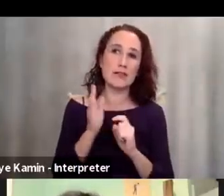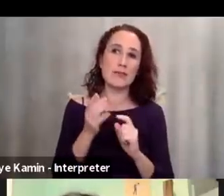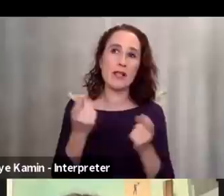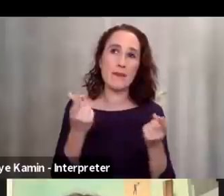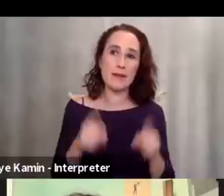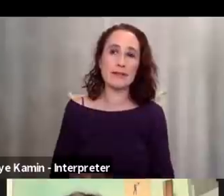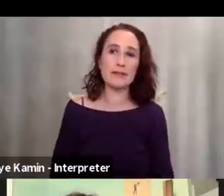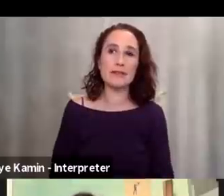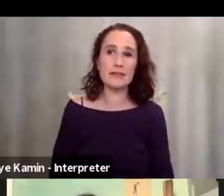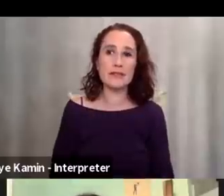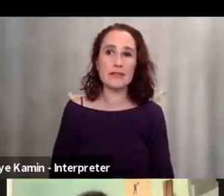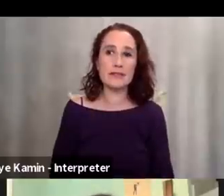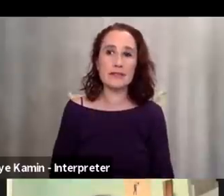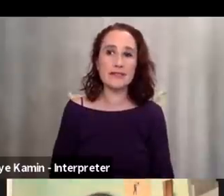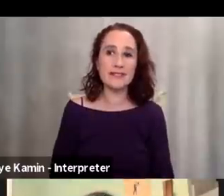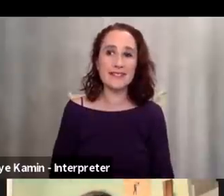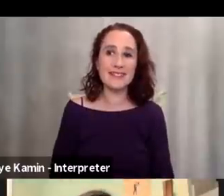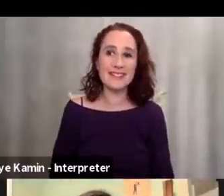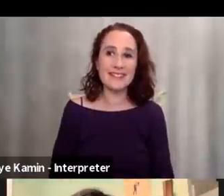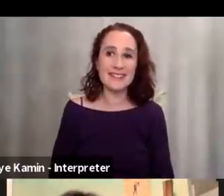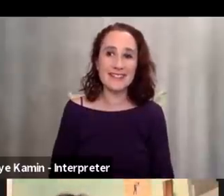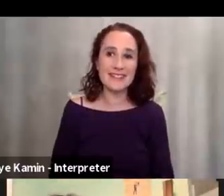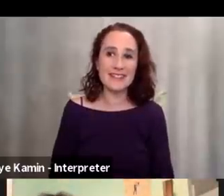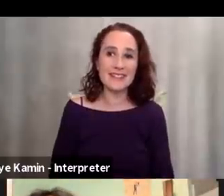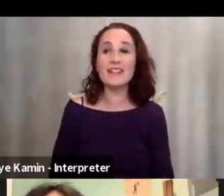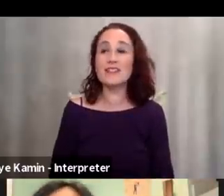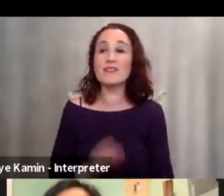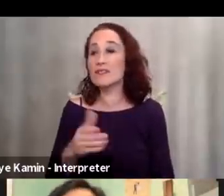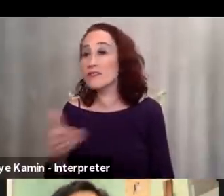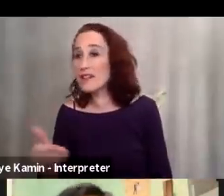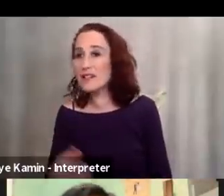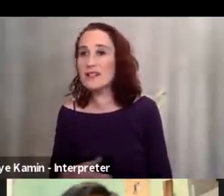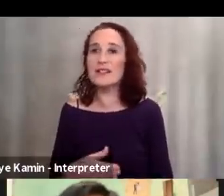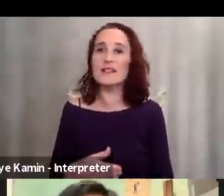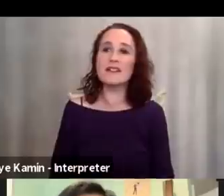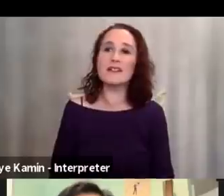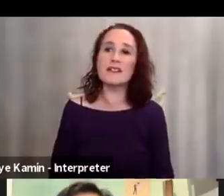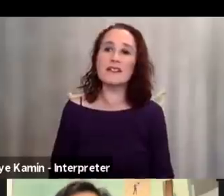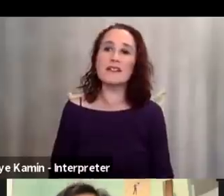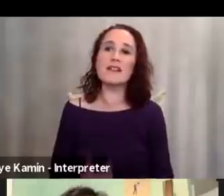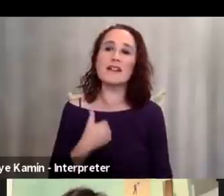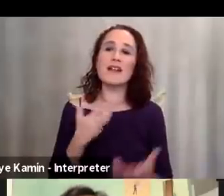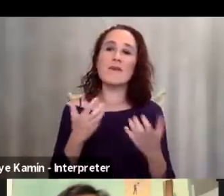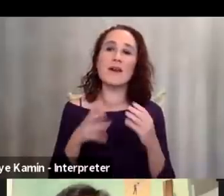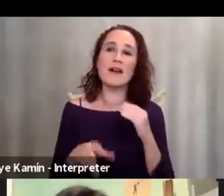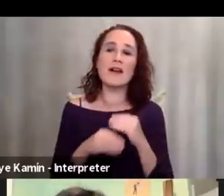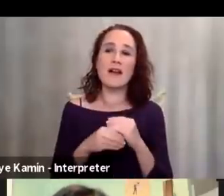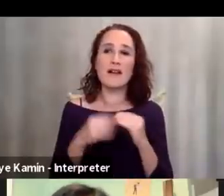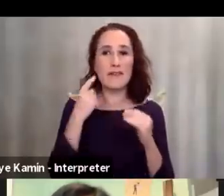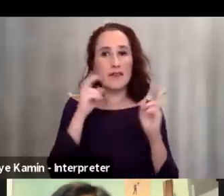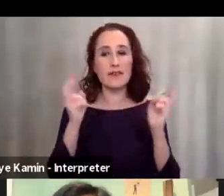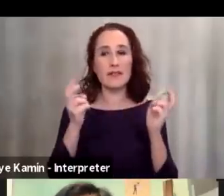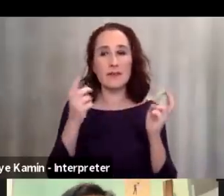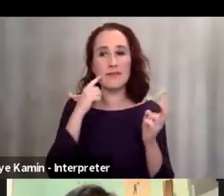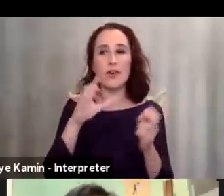Thanks. And I'd also, yeah, sorry. Go ahead, sorry. No, go ahead, okay. Jessica. No. I also just wanted to just kind of add on the topic of